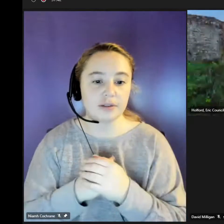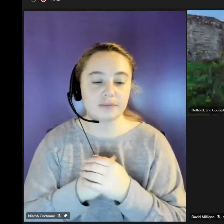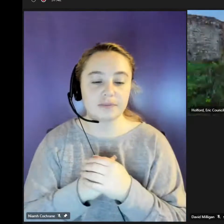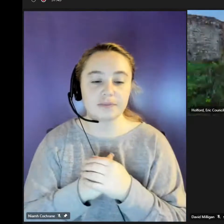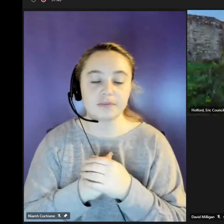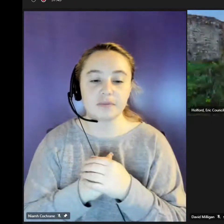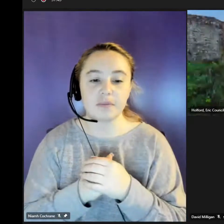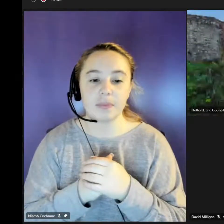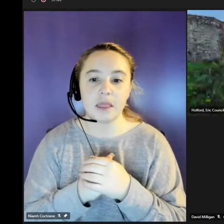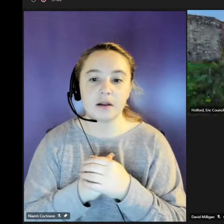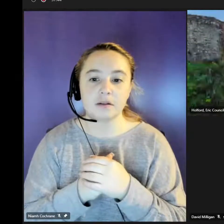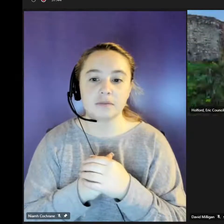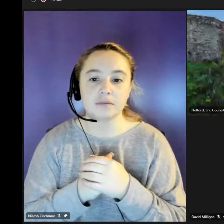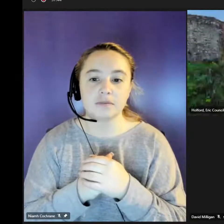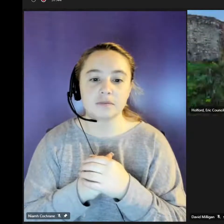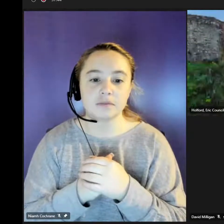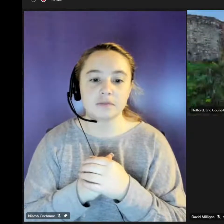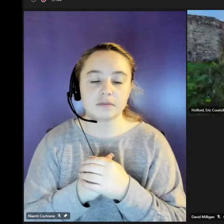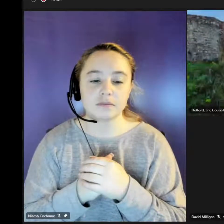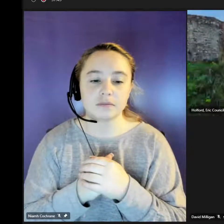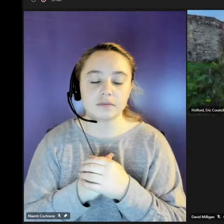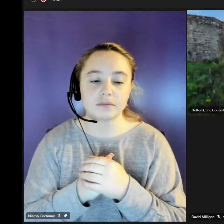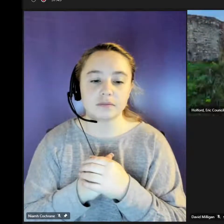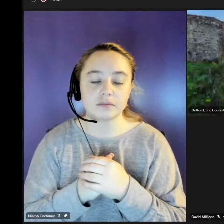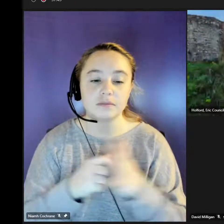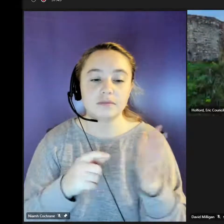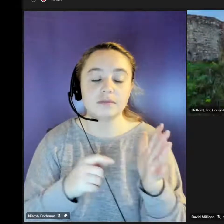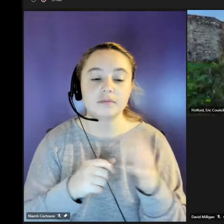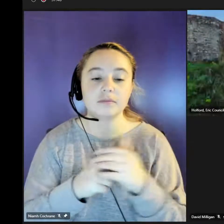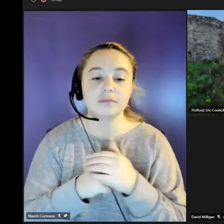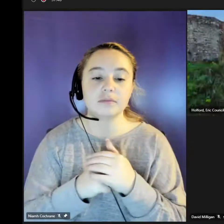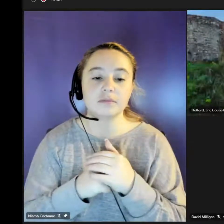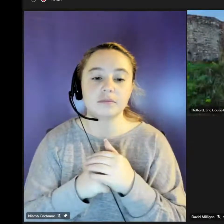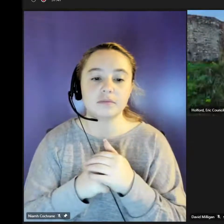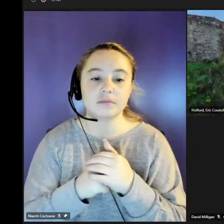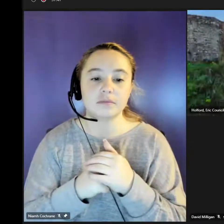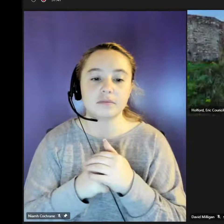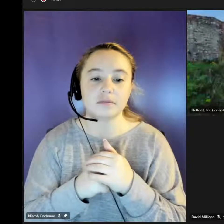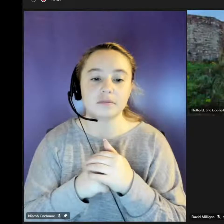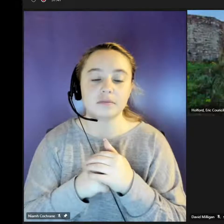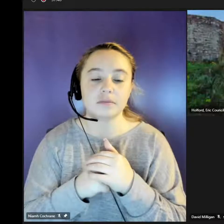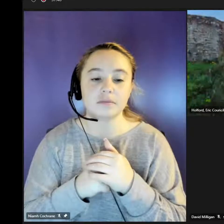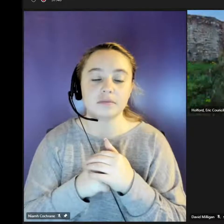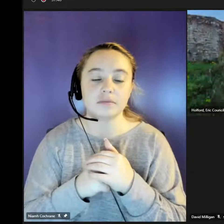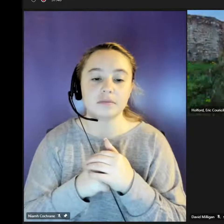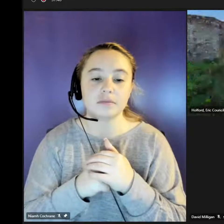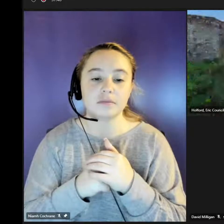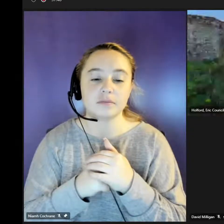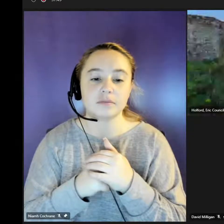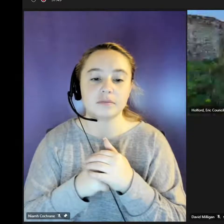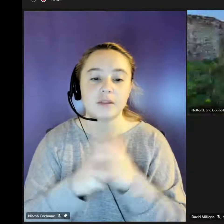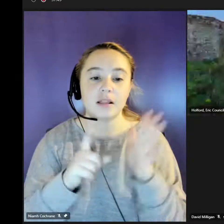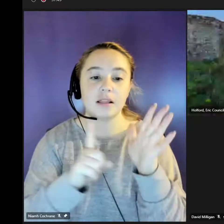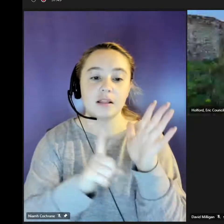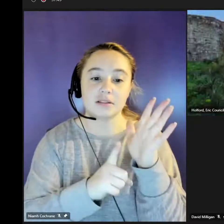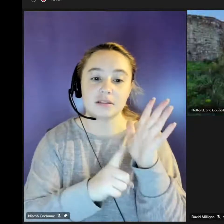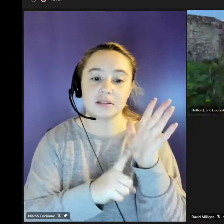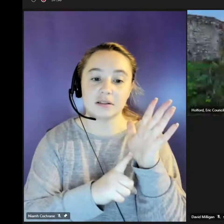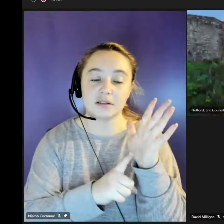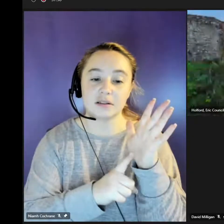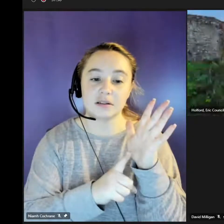report, and that is all the links to the evidence that is available to demonstrate the Council's